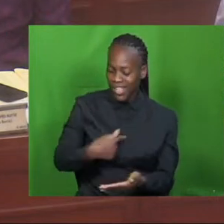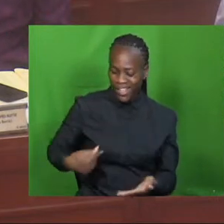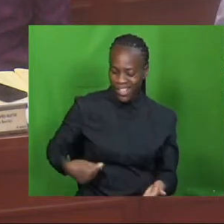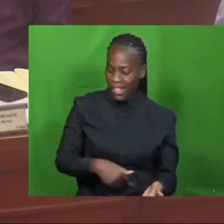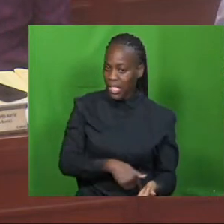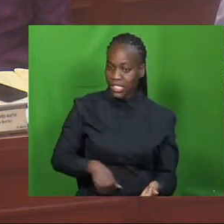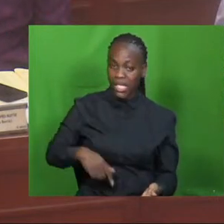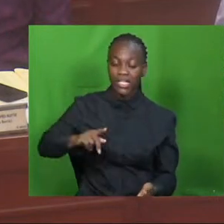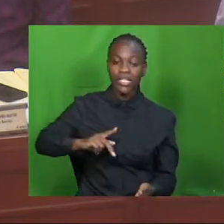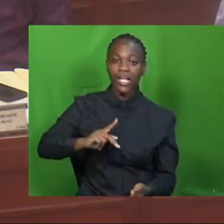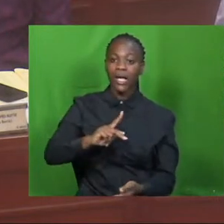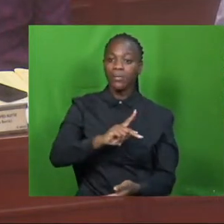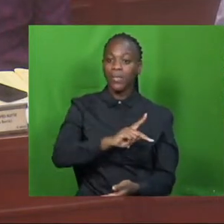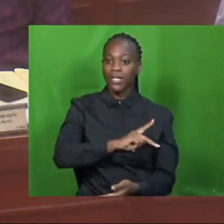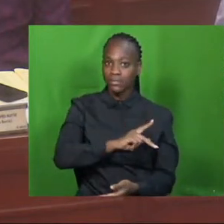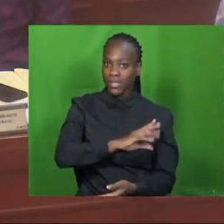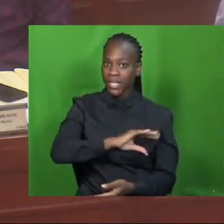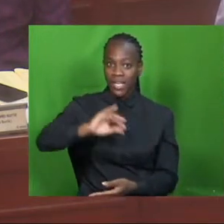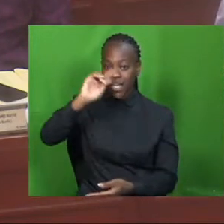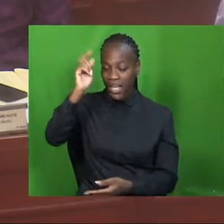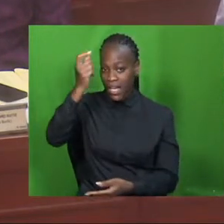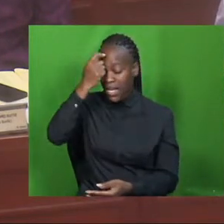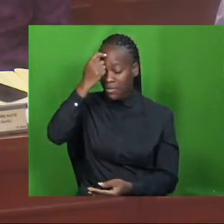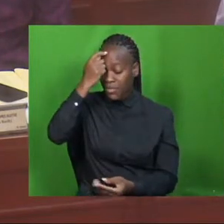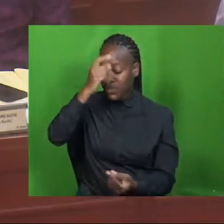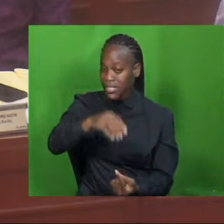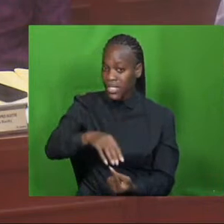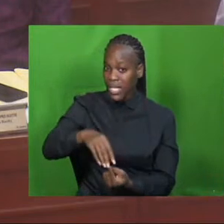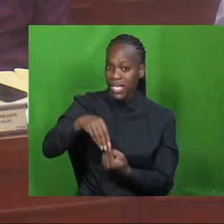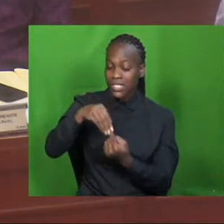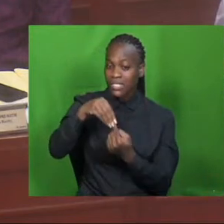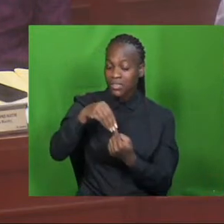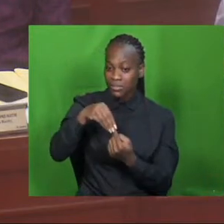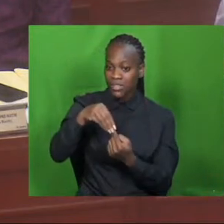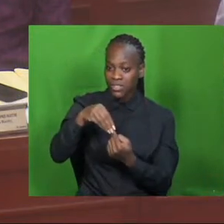Masoli is also a member of the Secretariat.